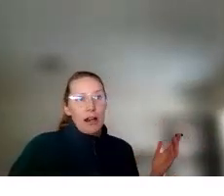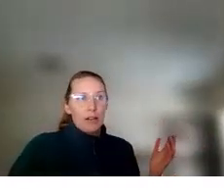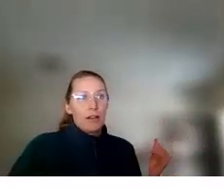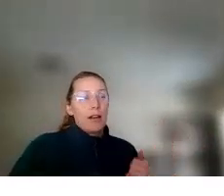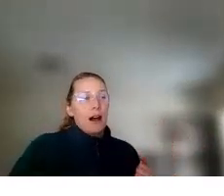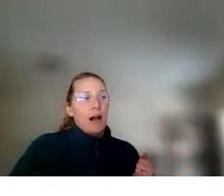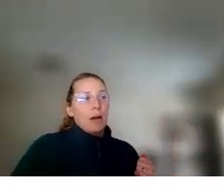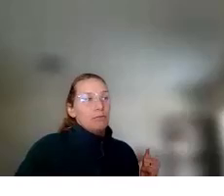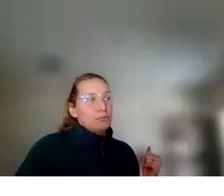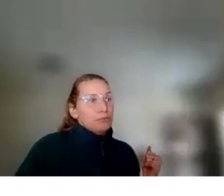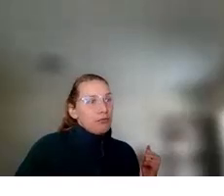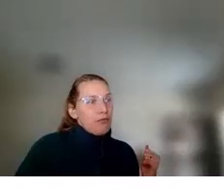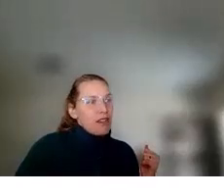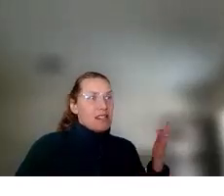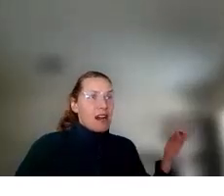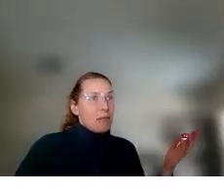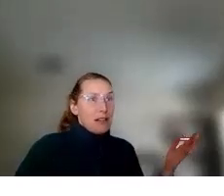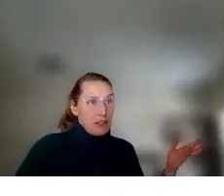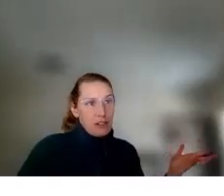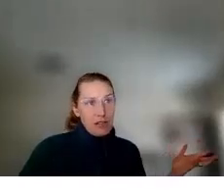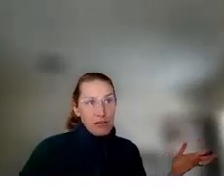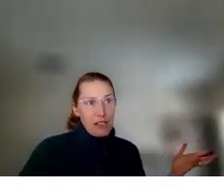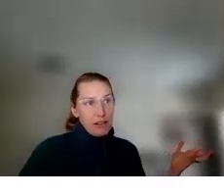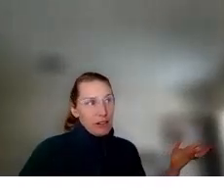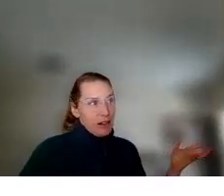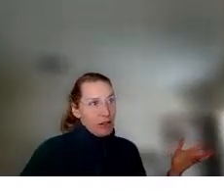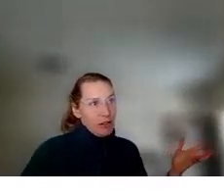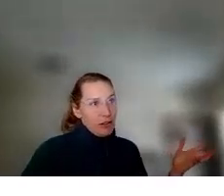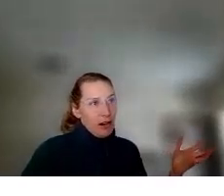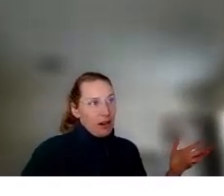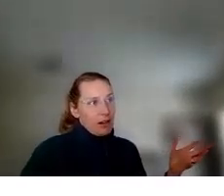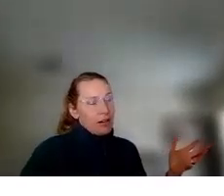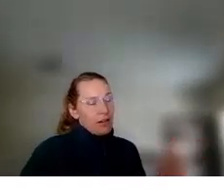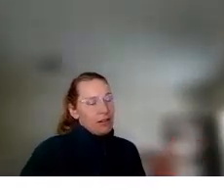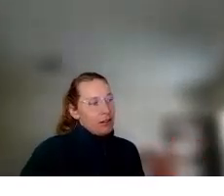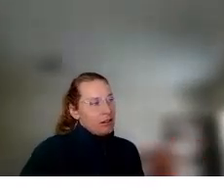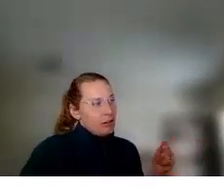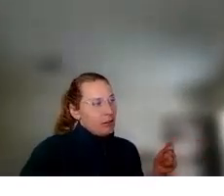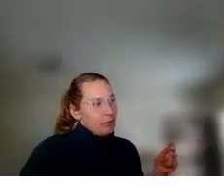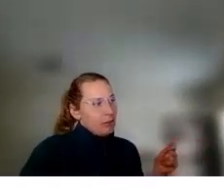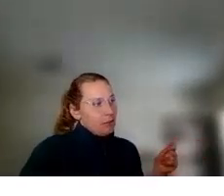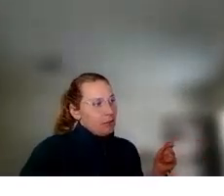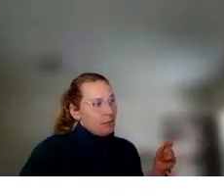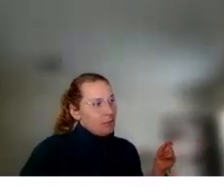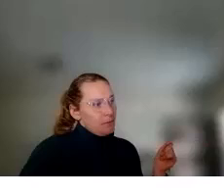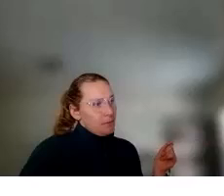that the child does not meet nursing facility level of care.